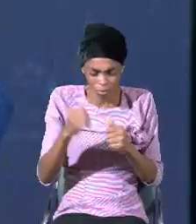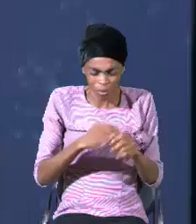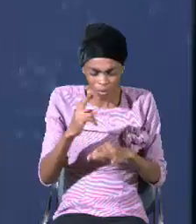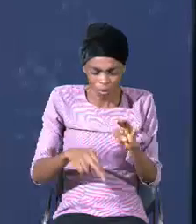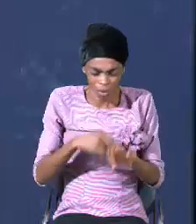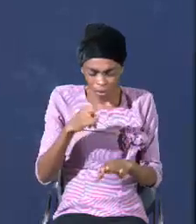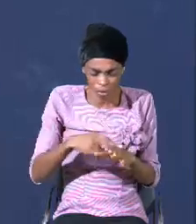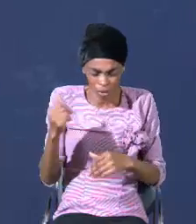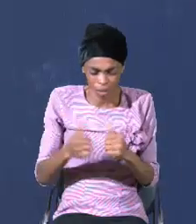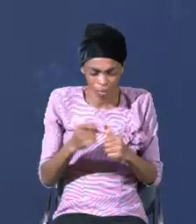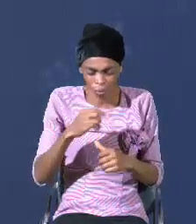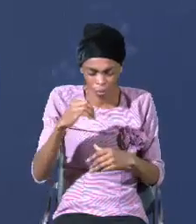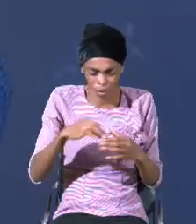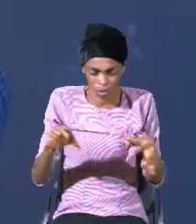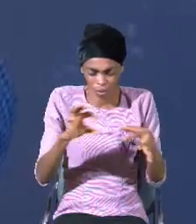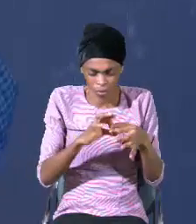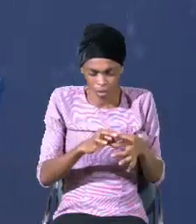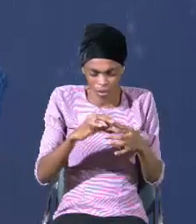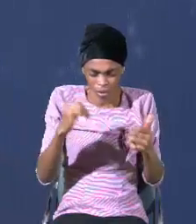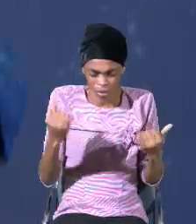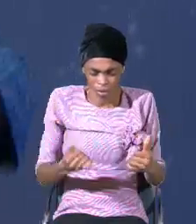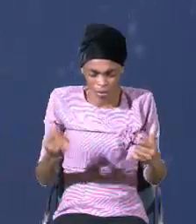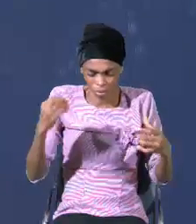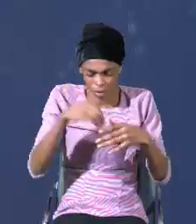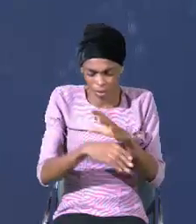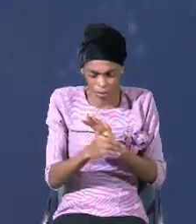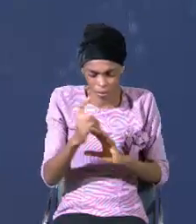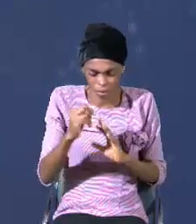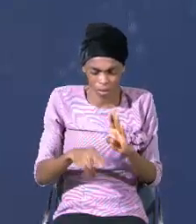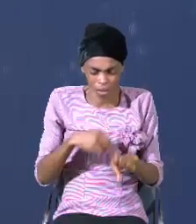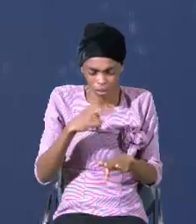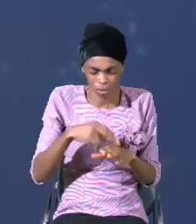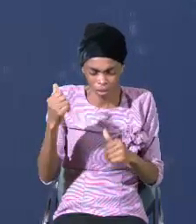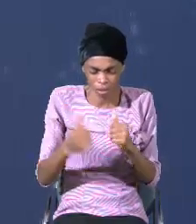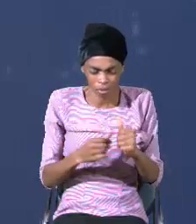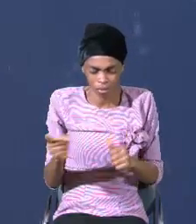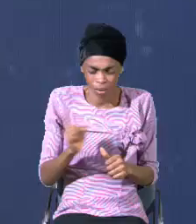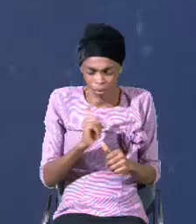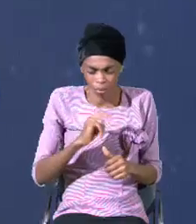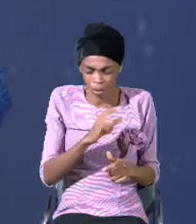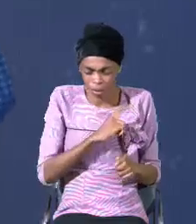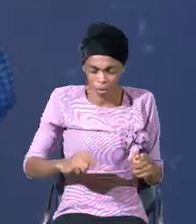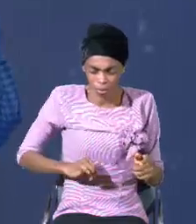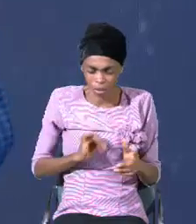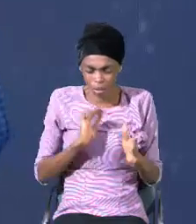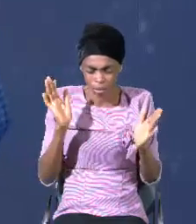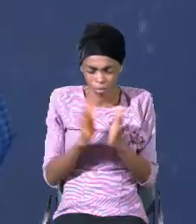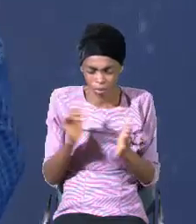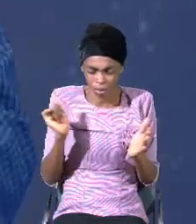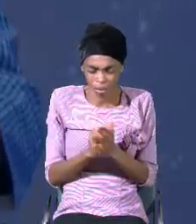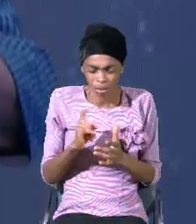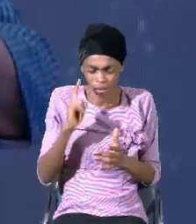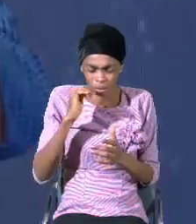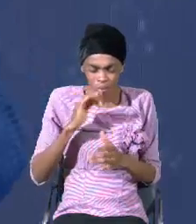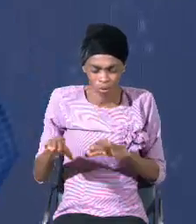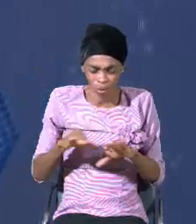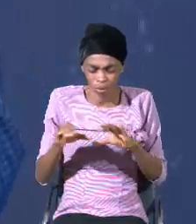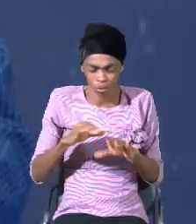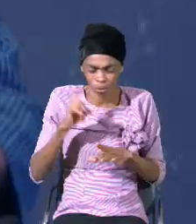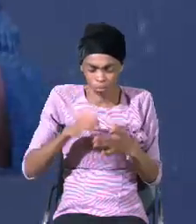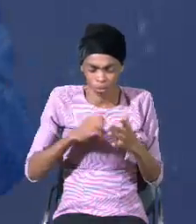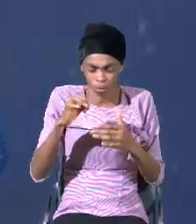everyone connected now, radio, television, anywhere. Lord, I pray that you will do what you have